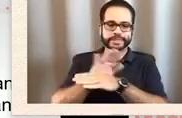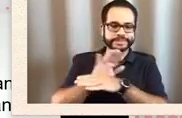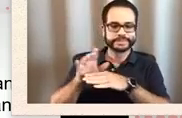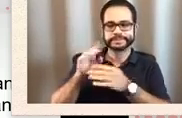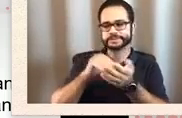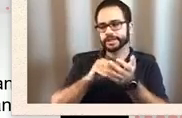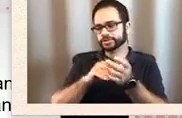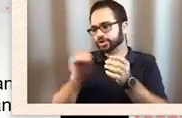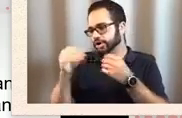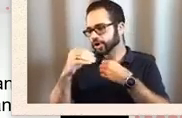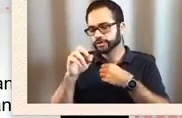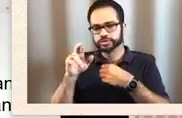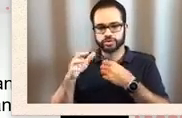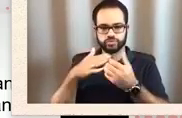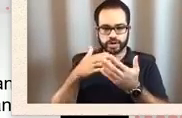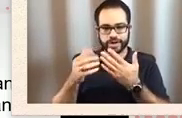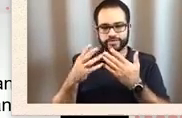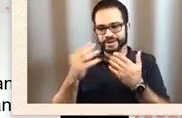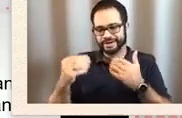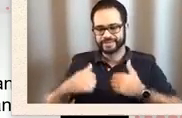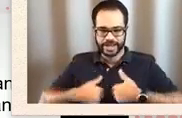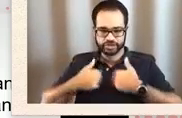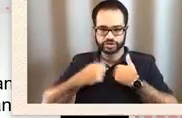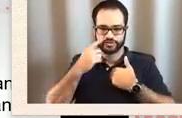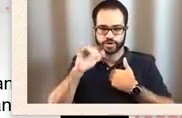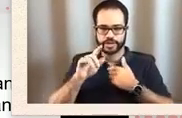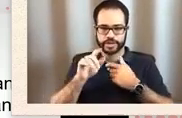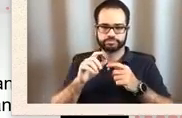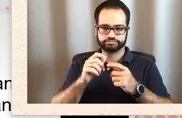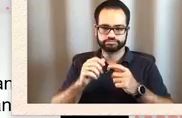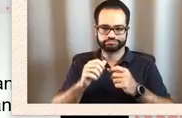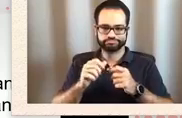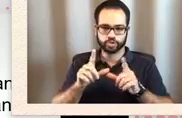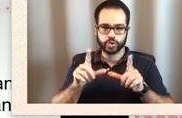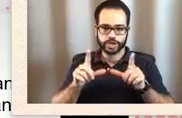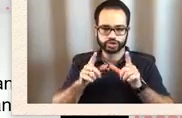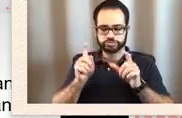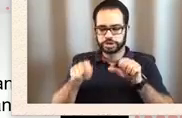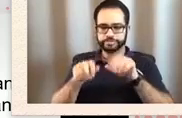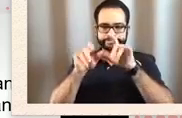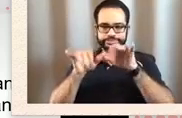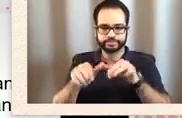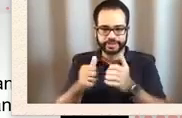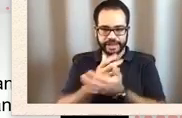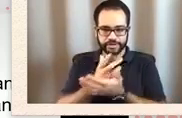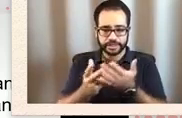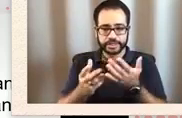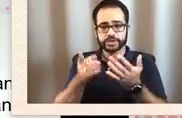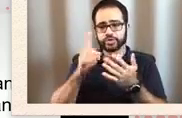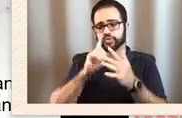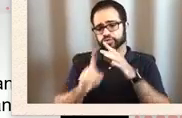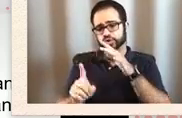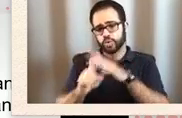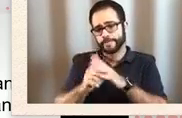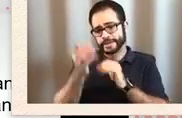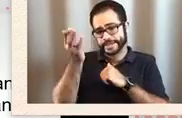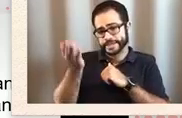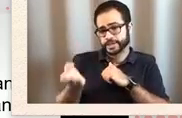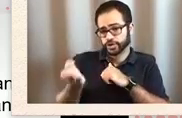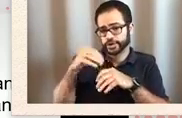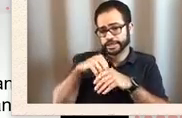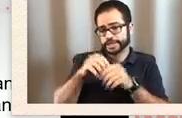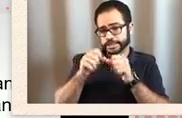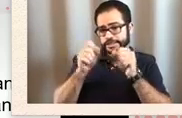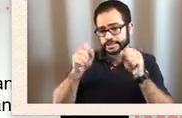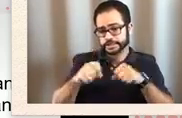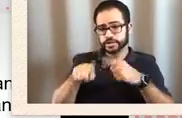as well as the address for that location. So they'll be able to key all of that in so that it shows up here, and then when they're ready to